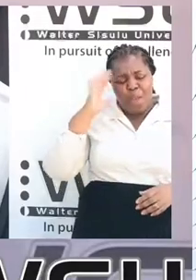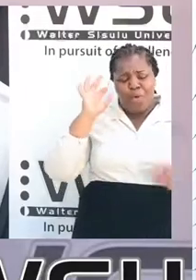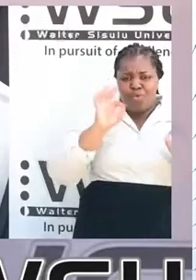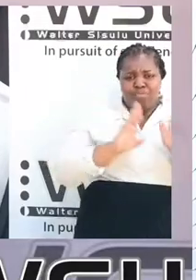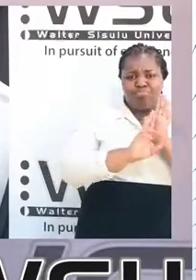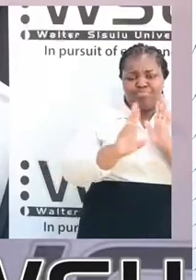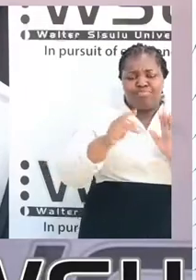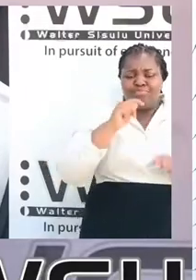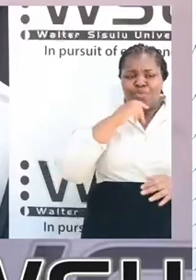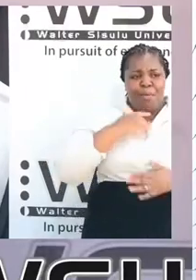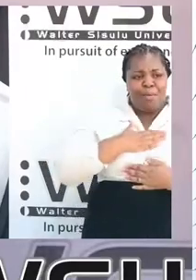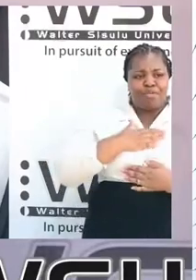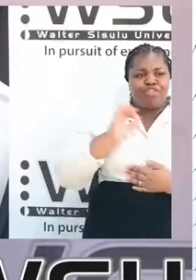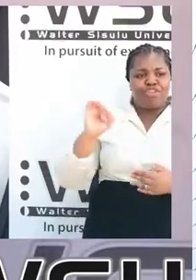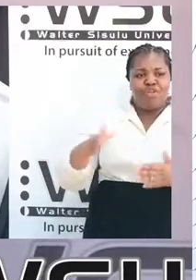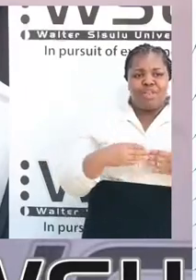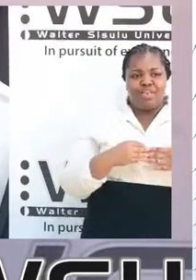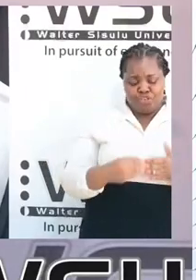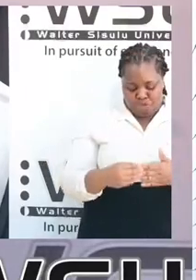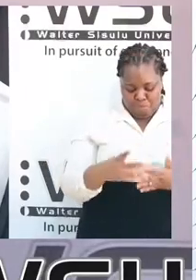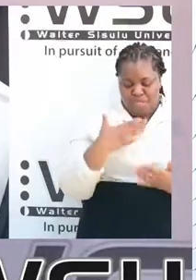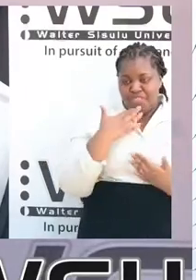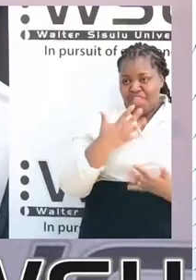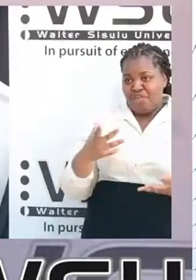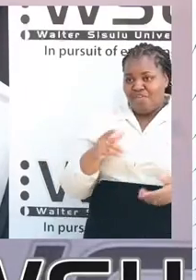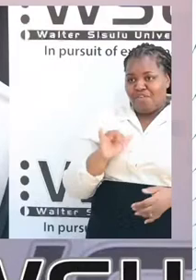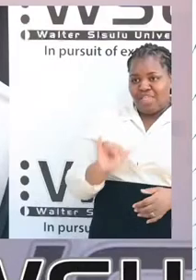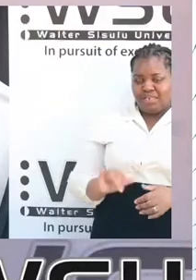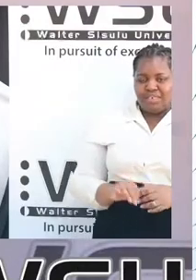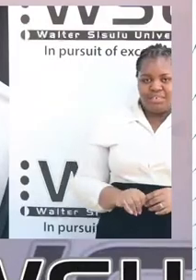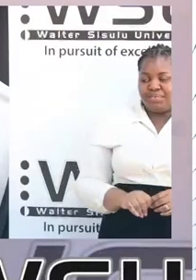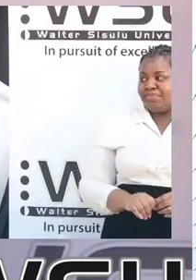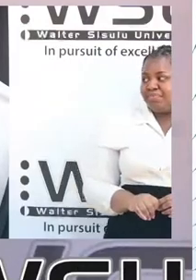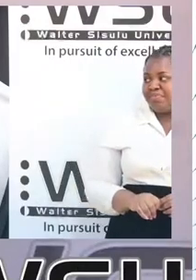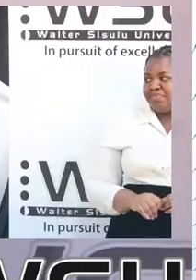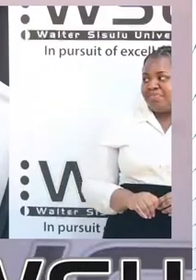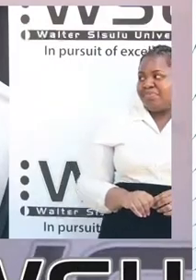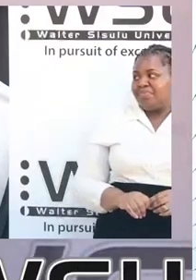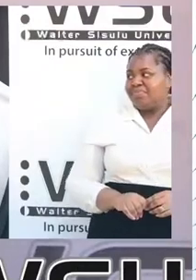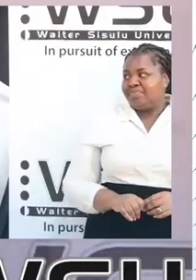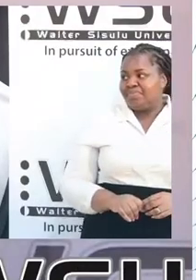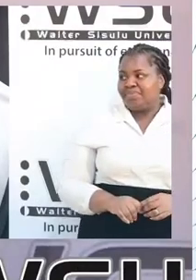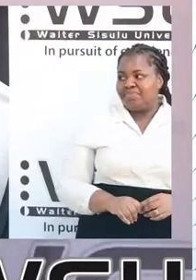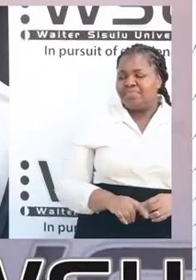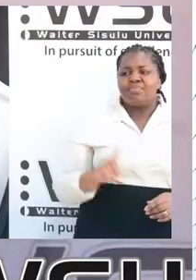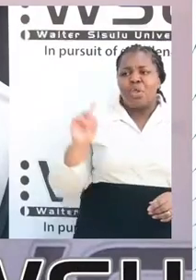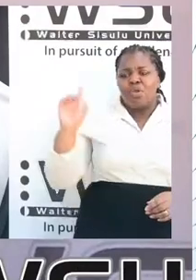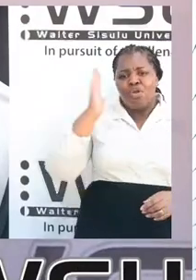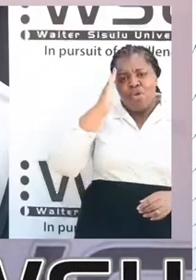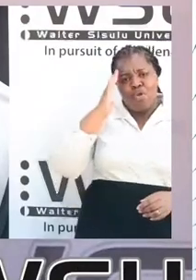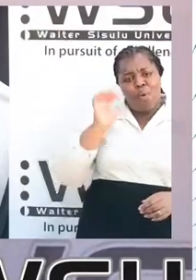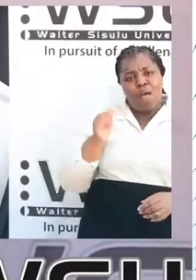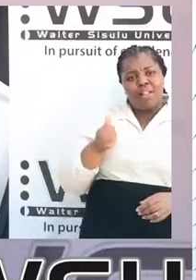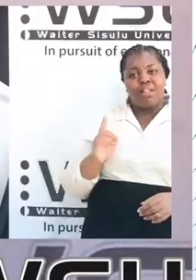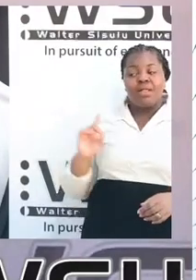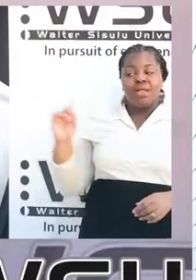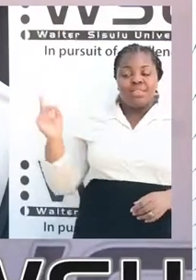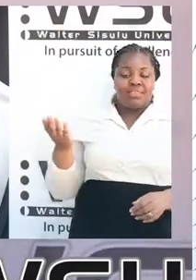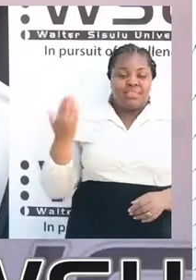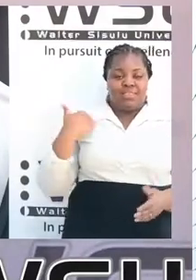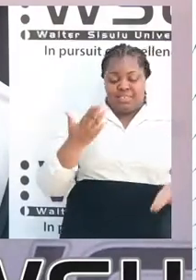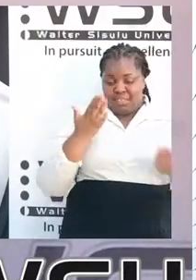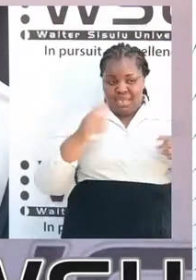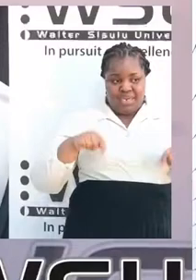We appreciate your leadership, and we thank you for that. Did you know that she studied